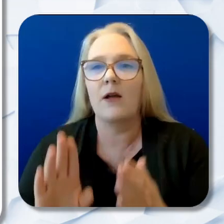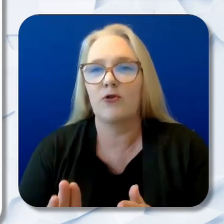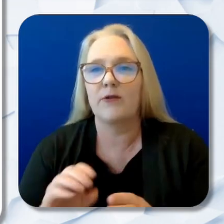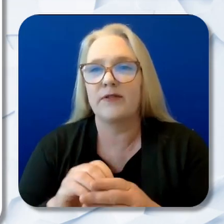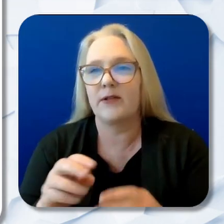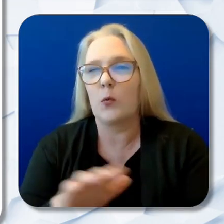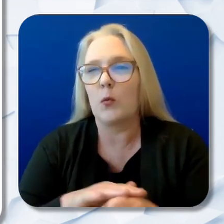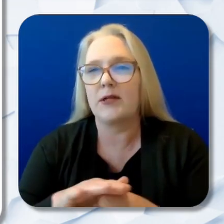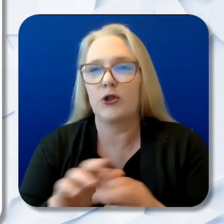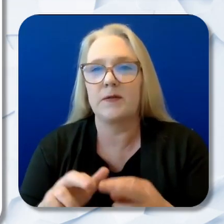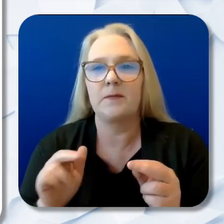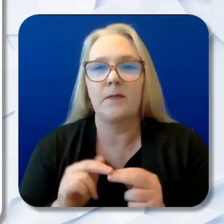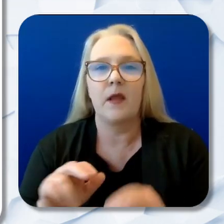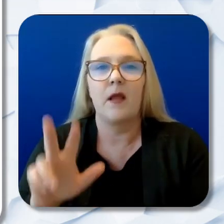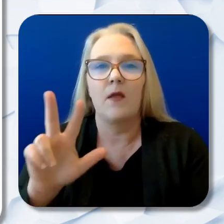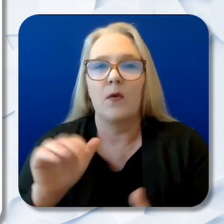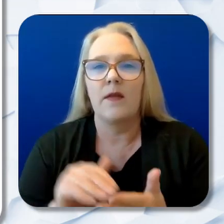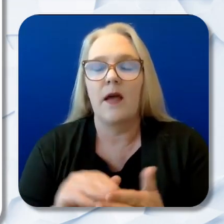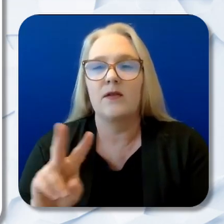region. We have